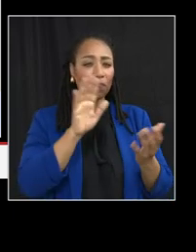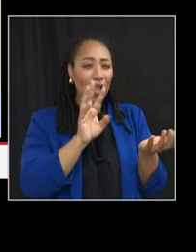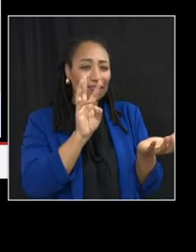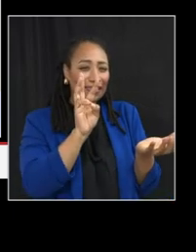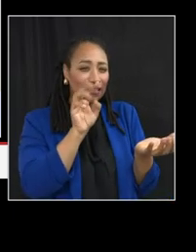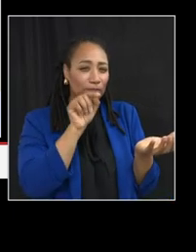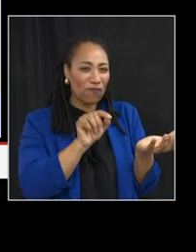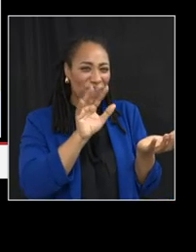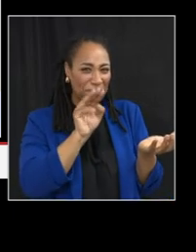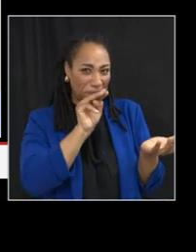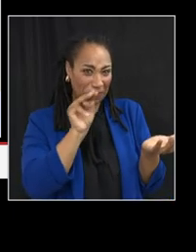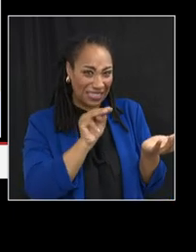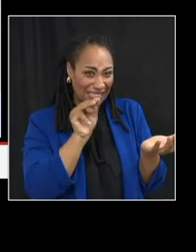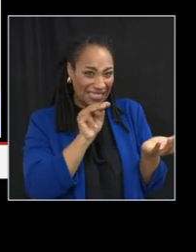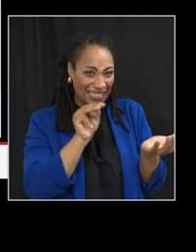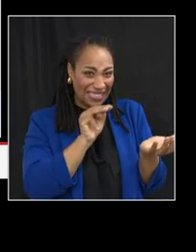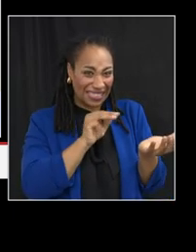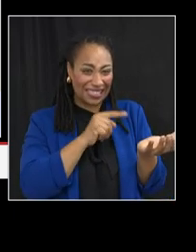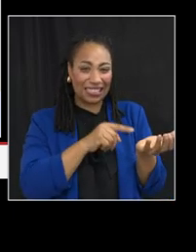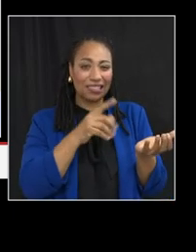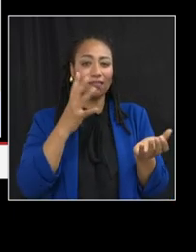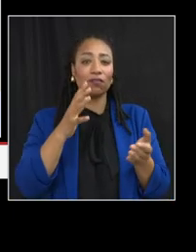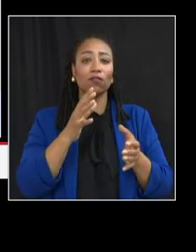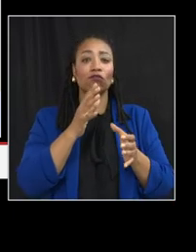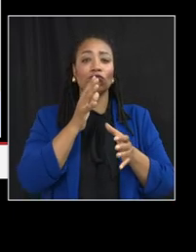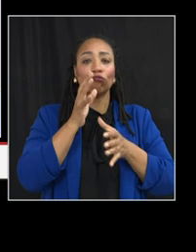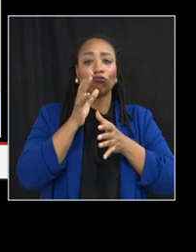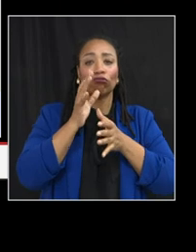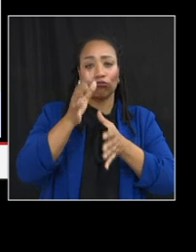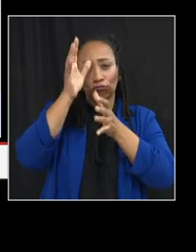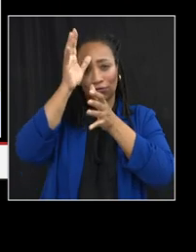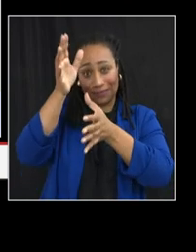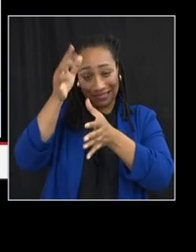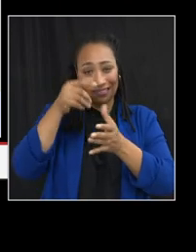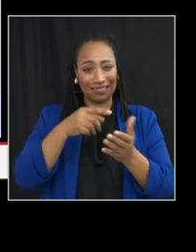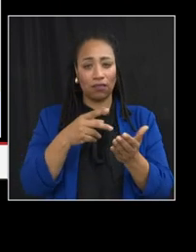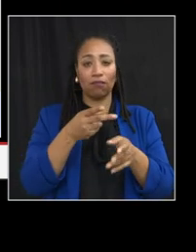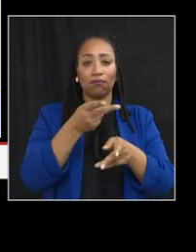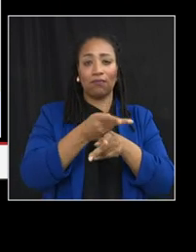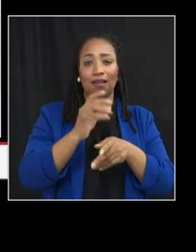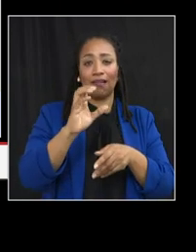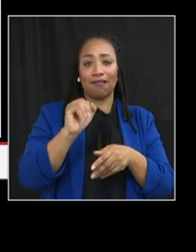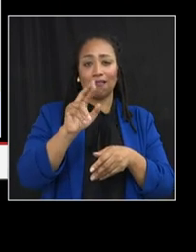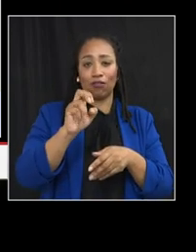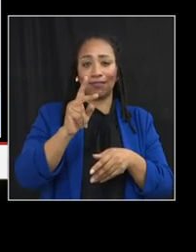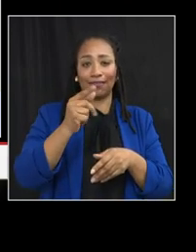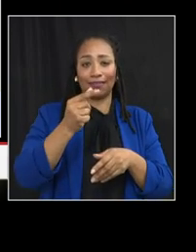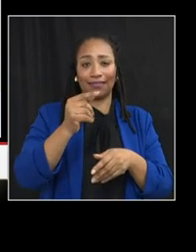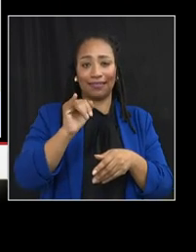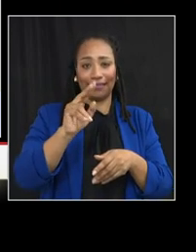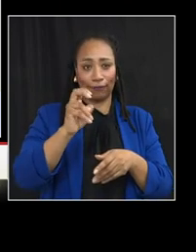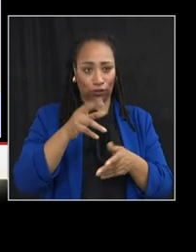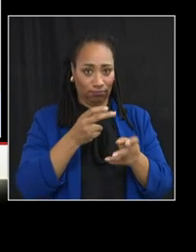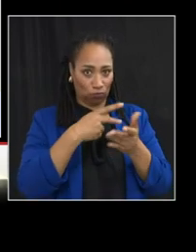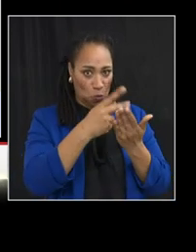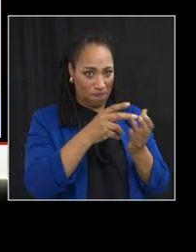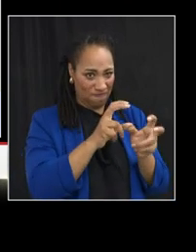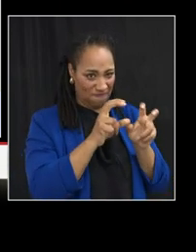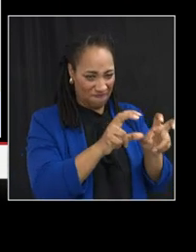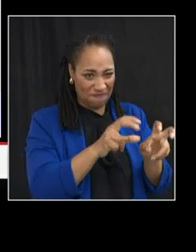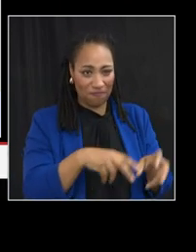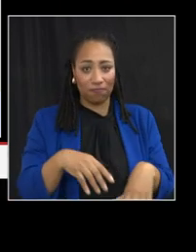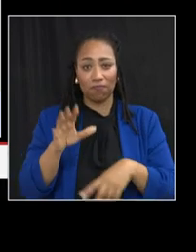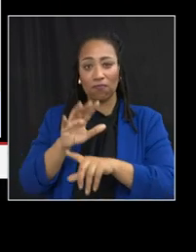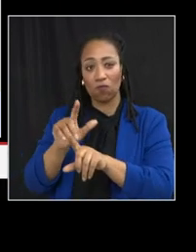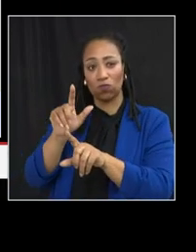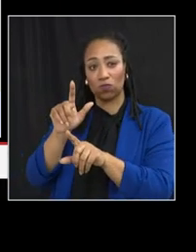76 affordable senior rental units at Bruce Monroe. I won't read through all the various programming available for seniors